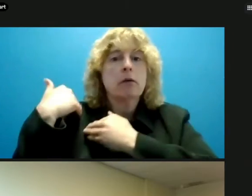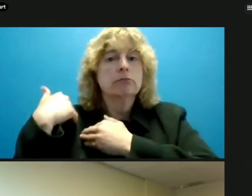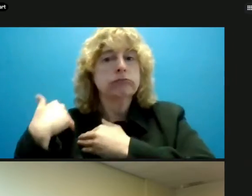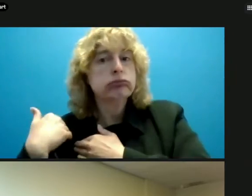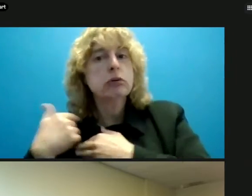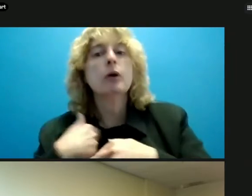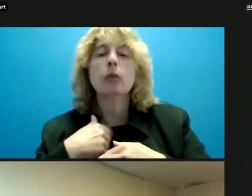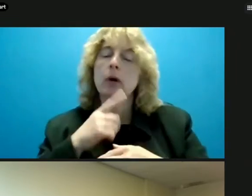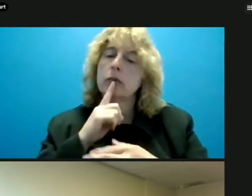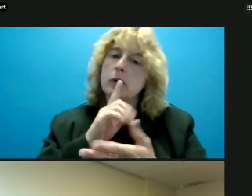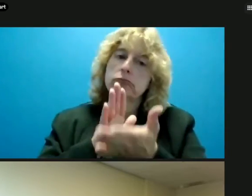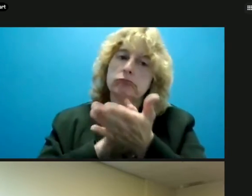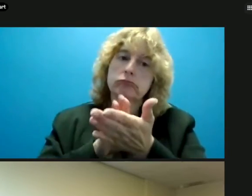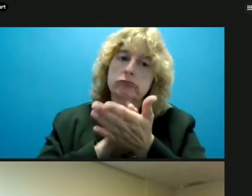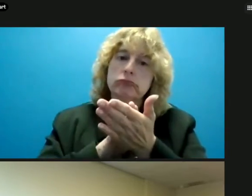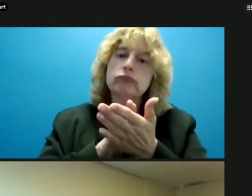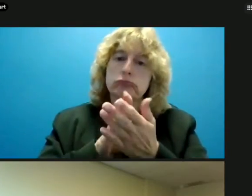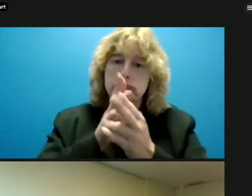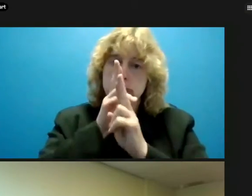salute the teachers.